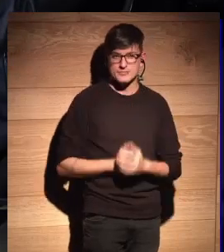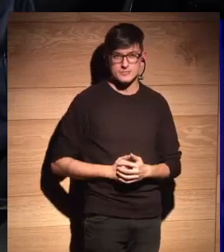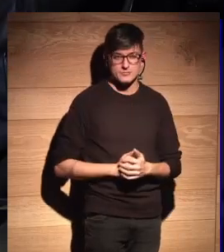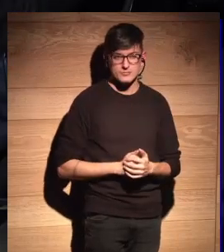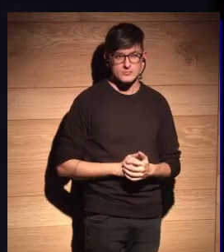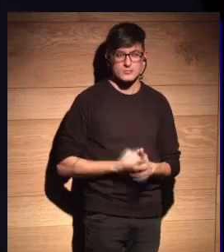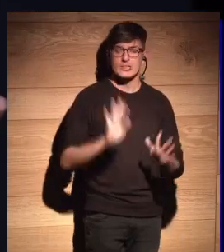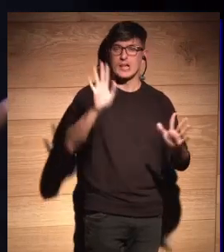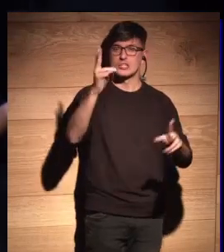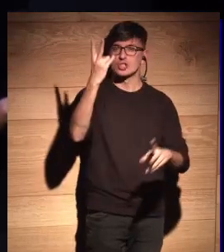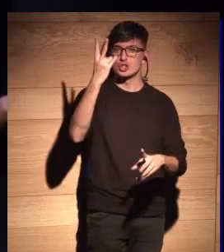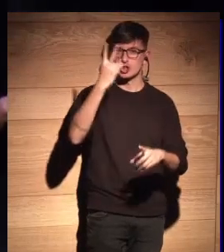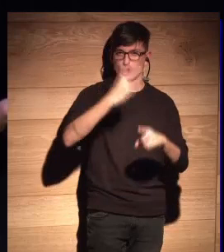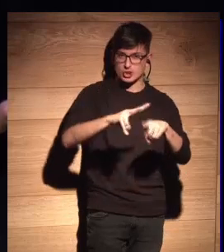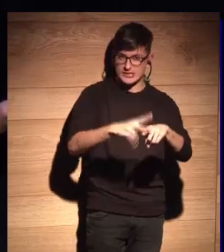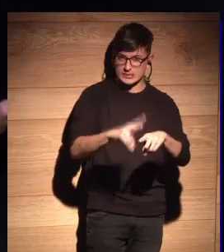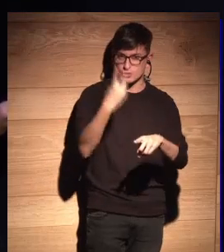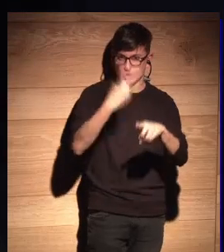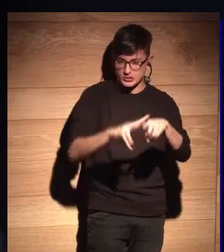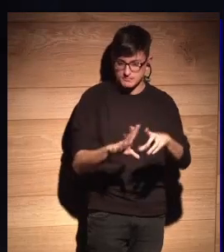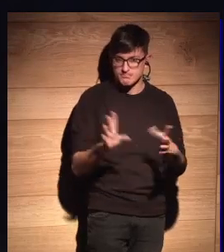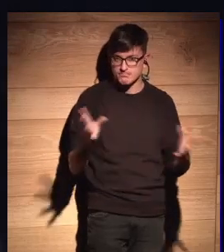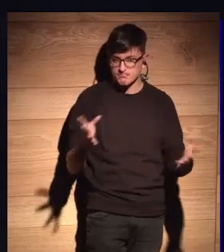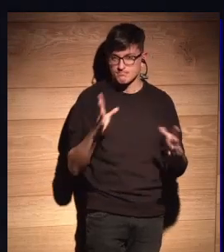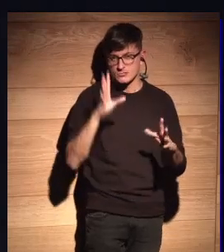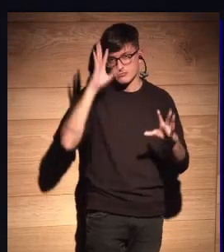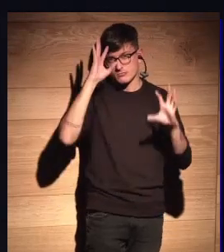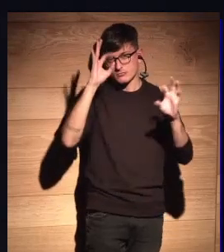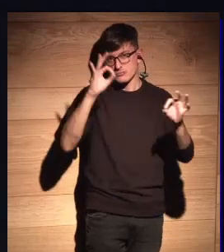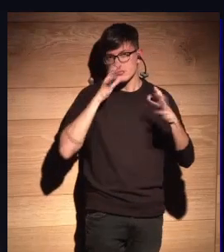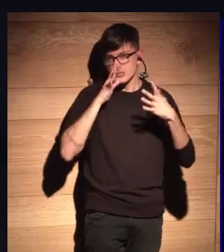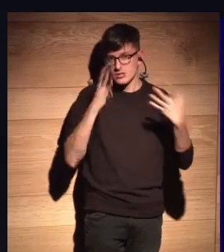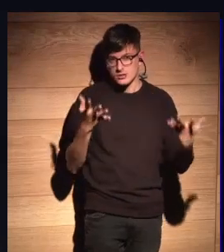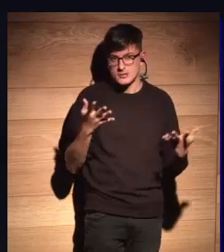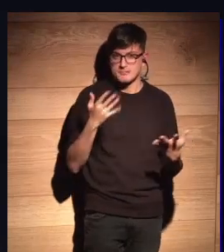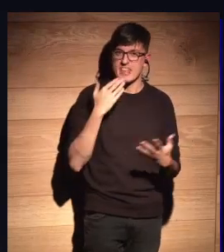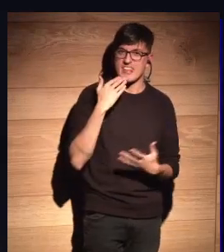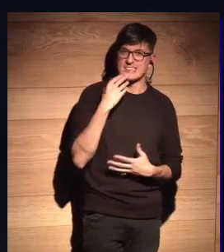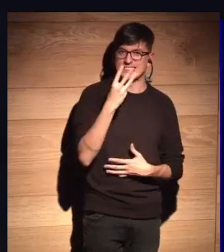One was that now she was 30, more or less.